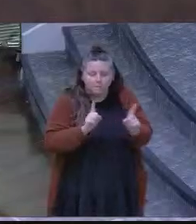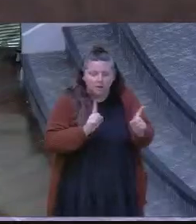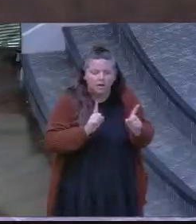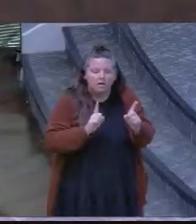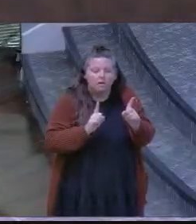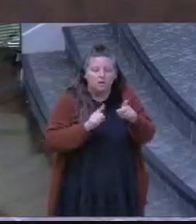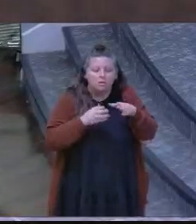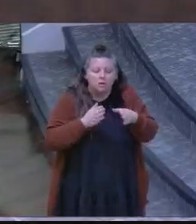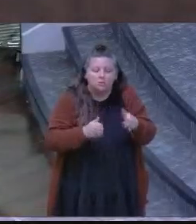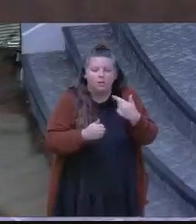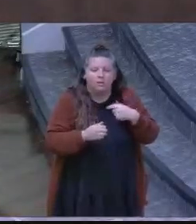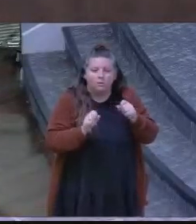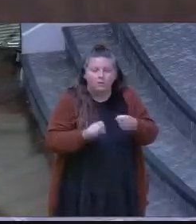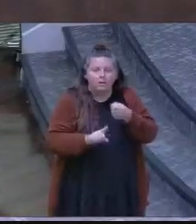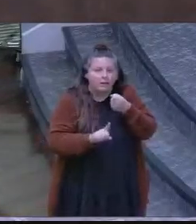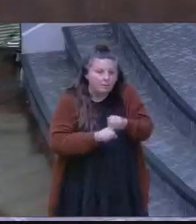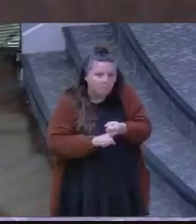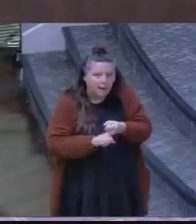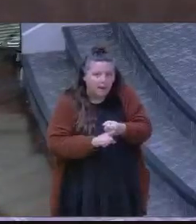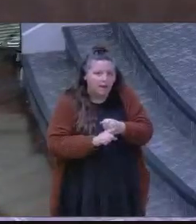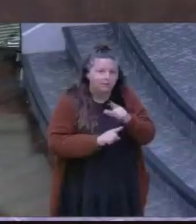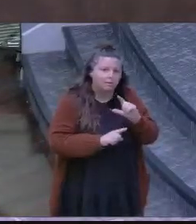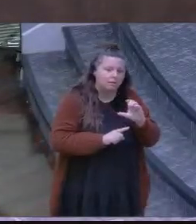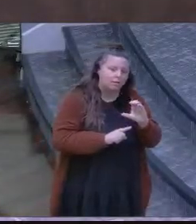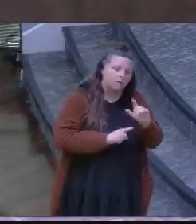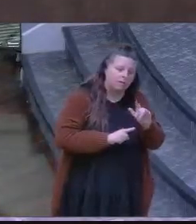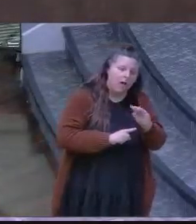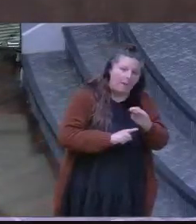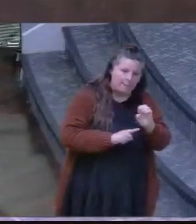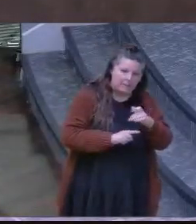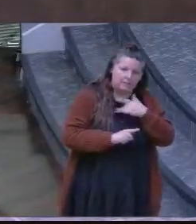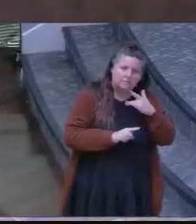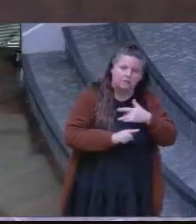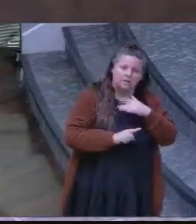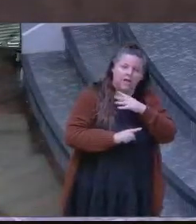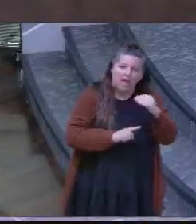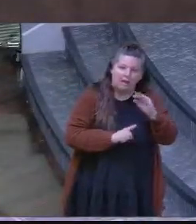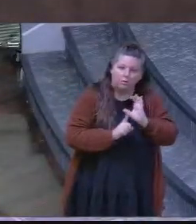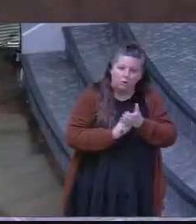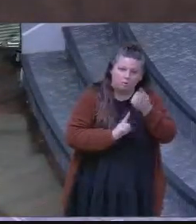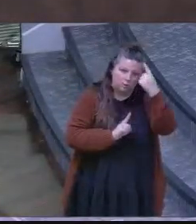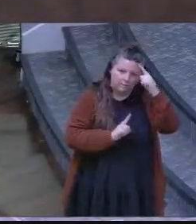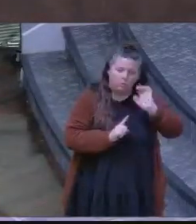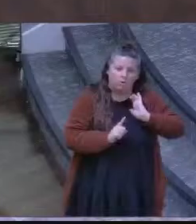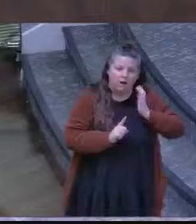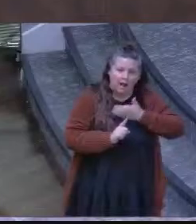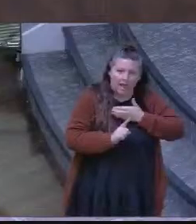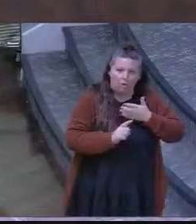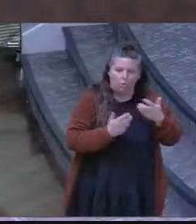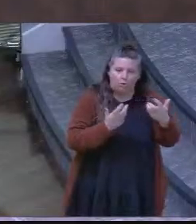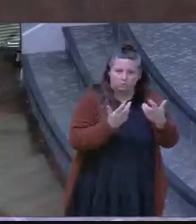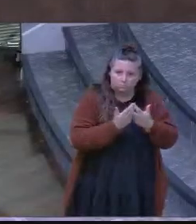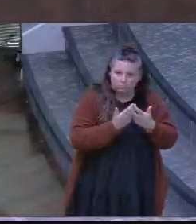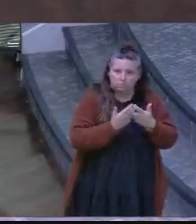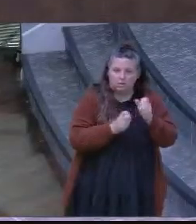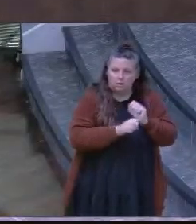and culture for our colleagues, a lot of times around like leave and